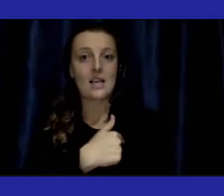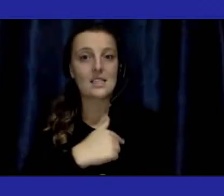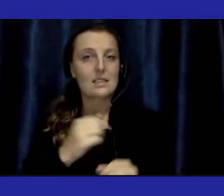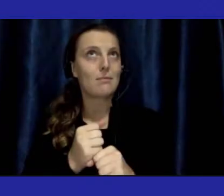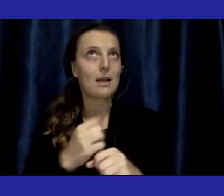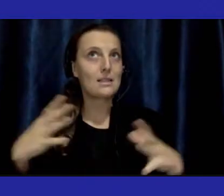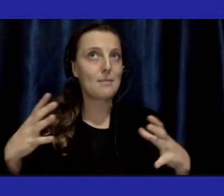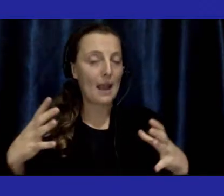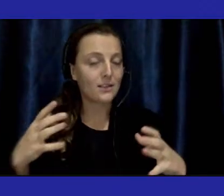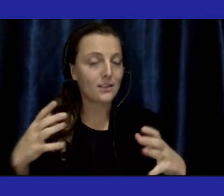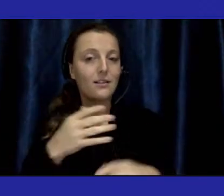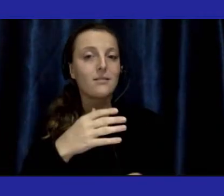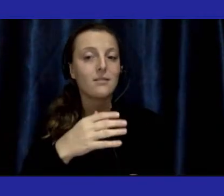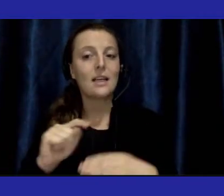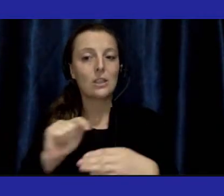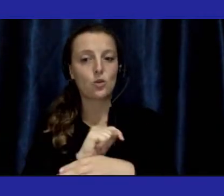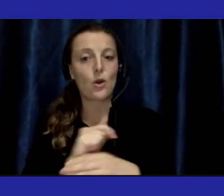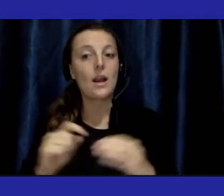this is meeting